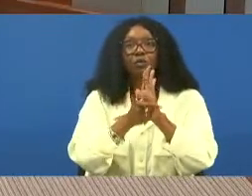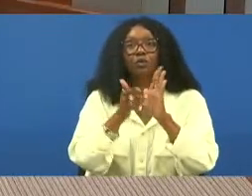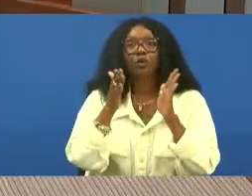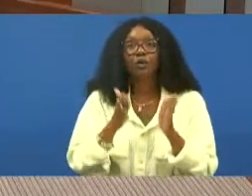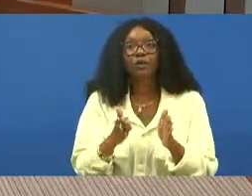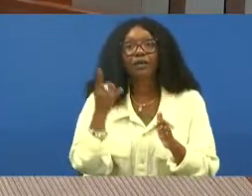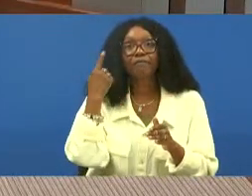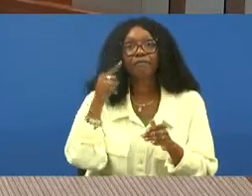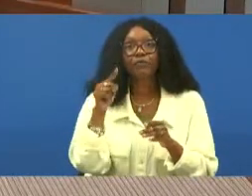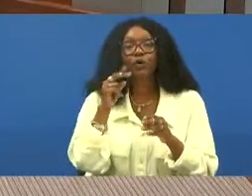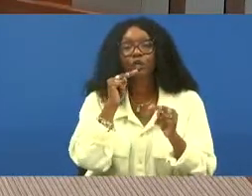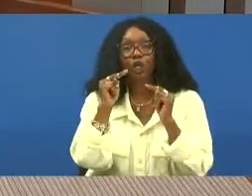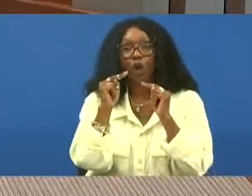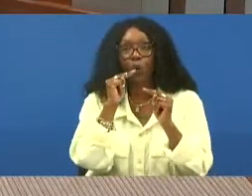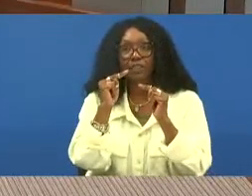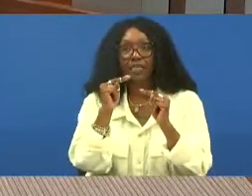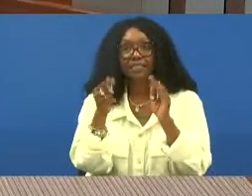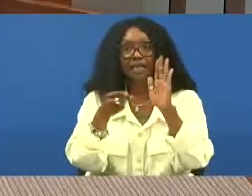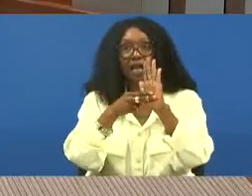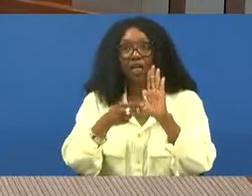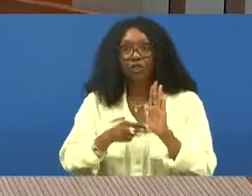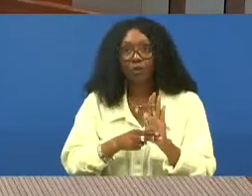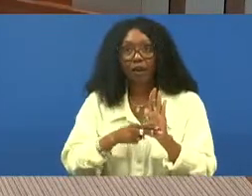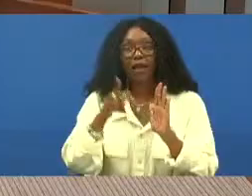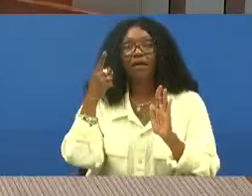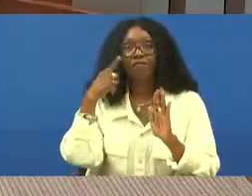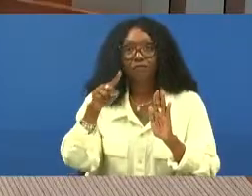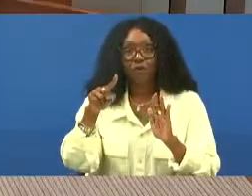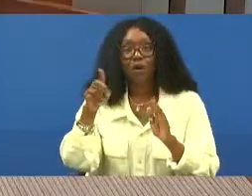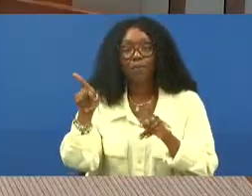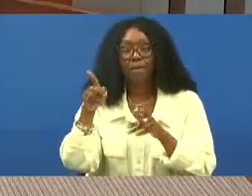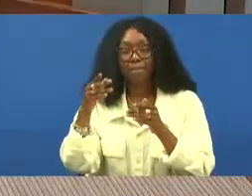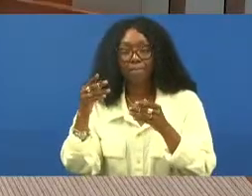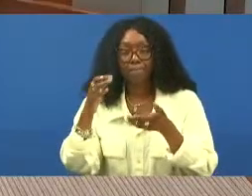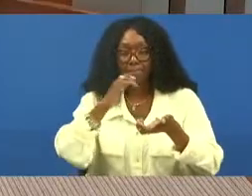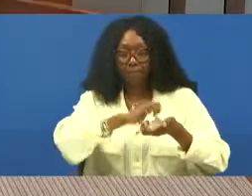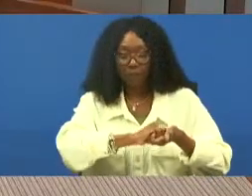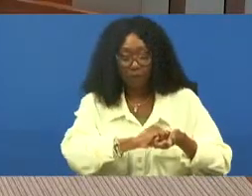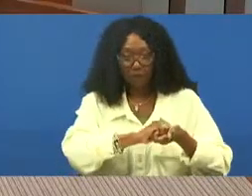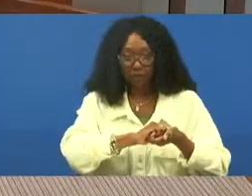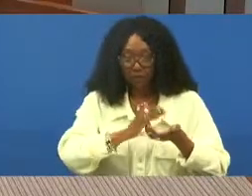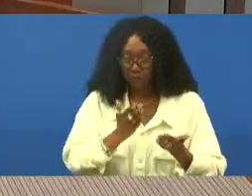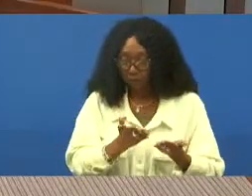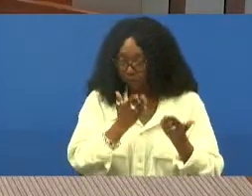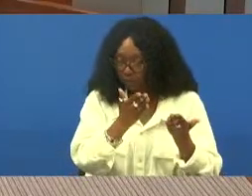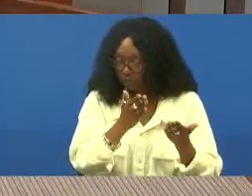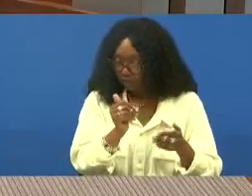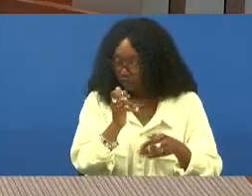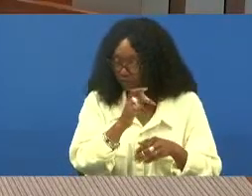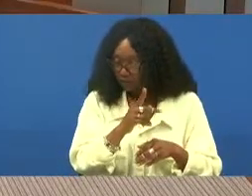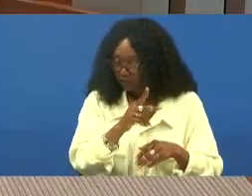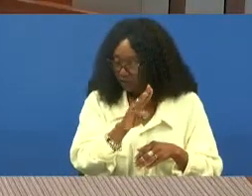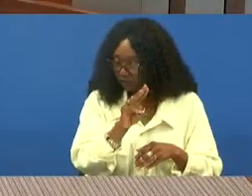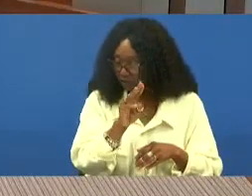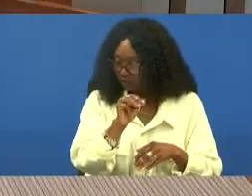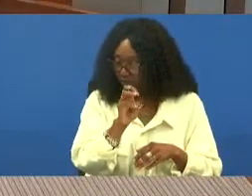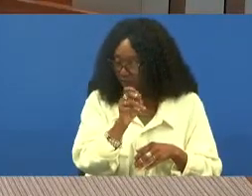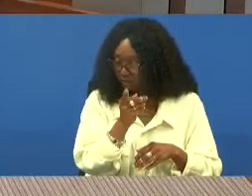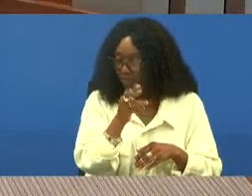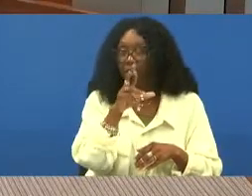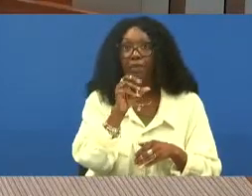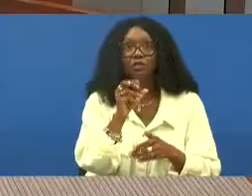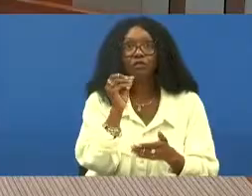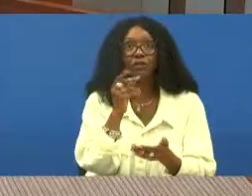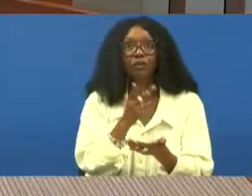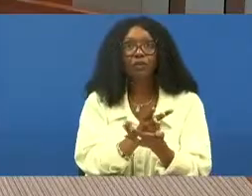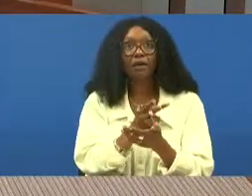to commence negotiations of a contract with Hunt & Partners, which proposed contract shall be returned to the Metropolitan Council for approval by Office